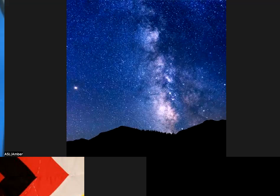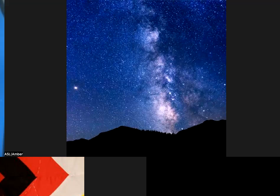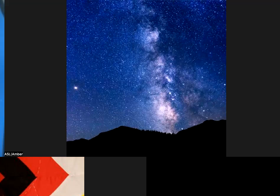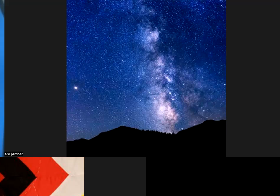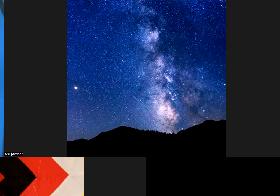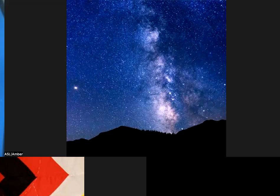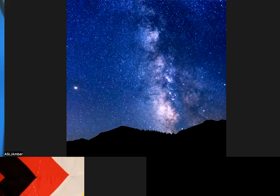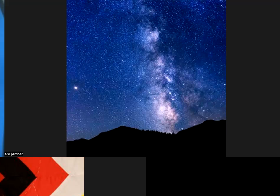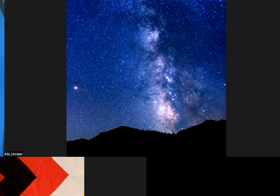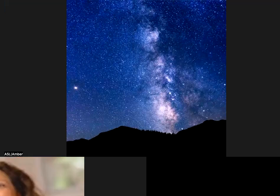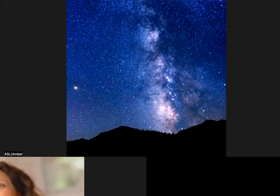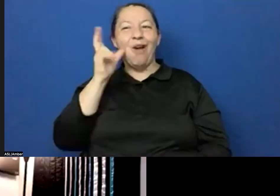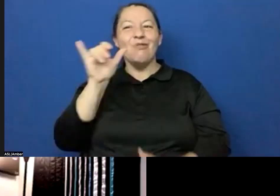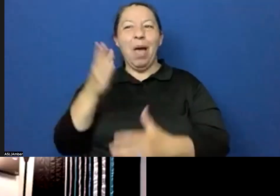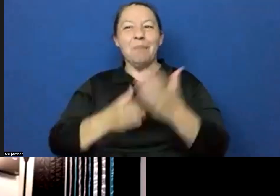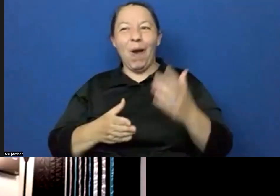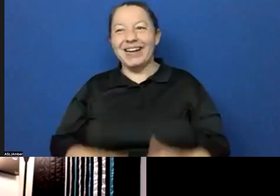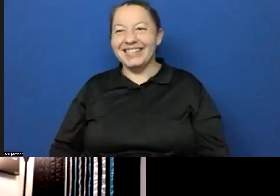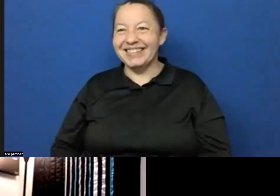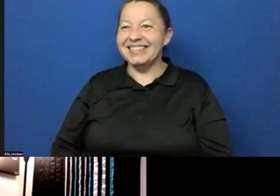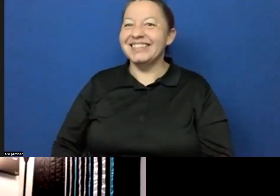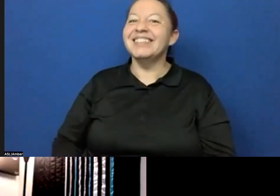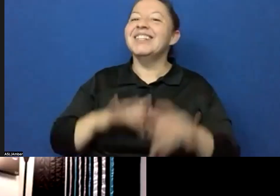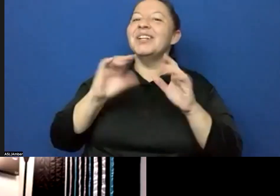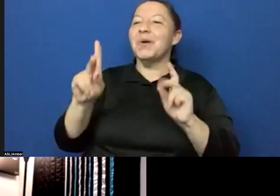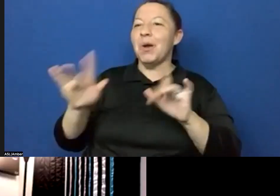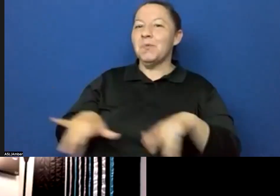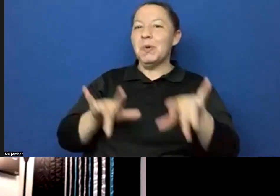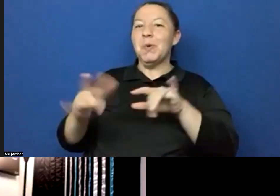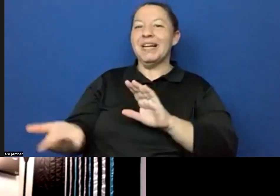I'm gonna pause the recording here to resume.